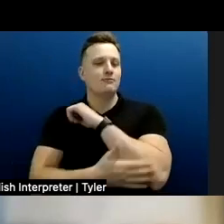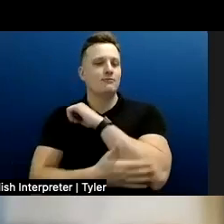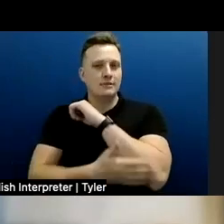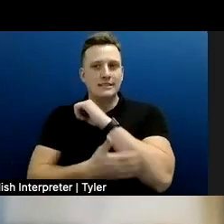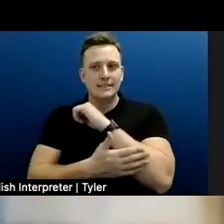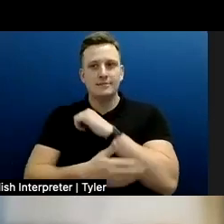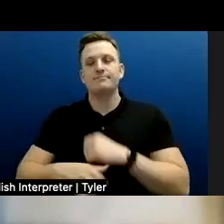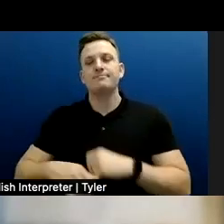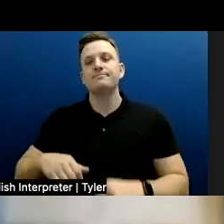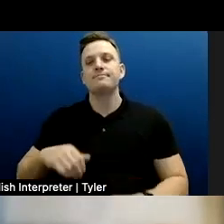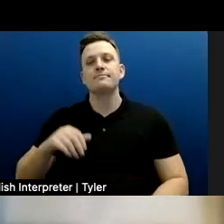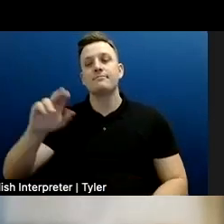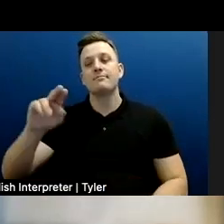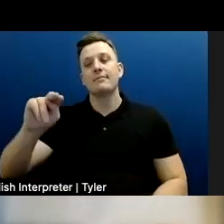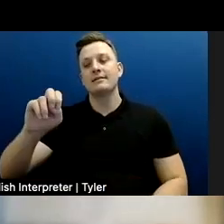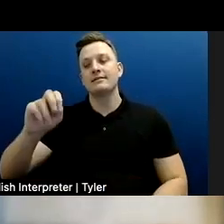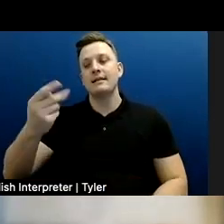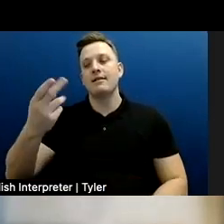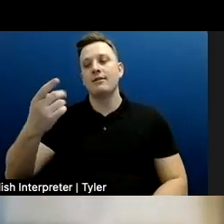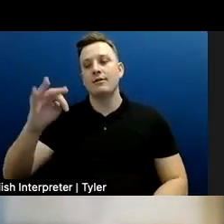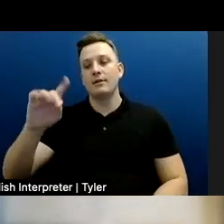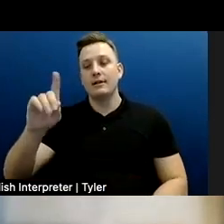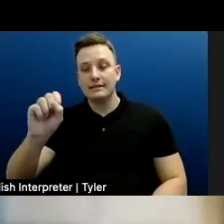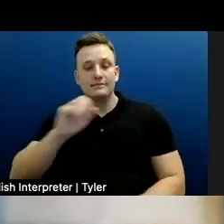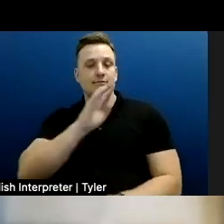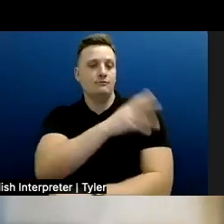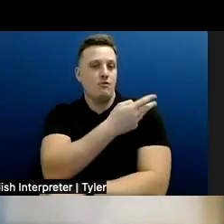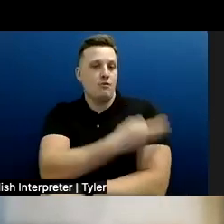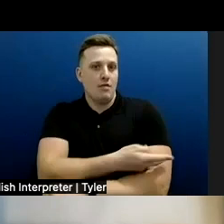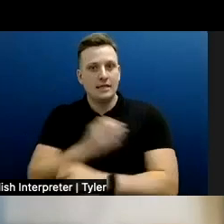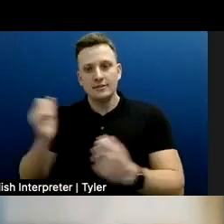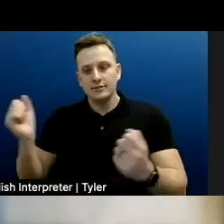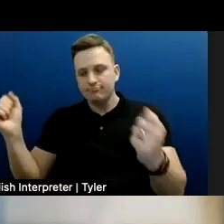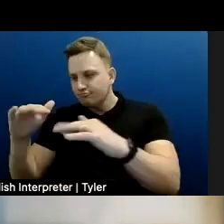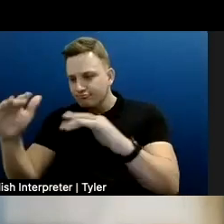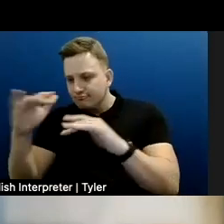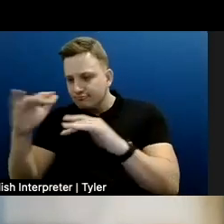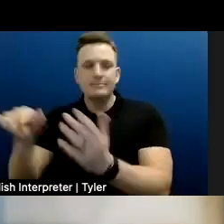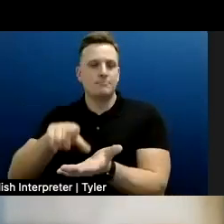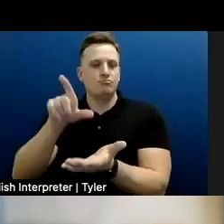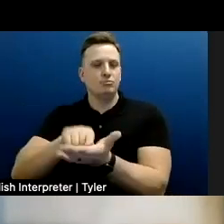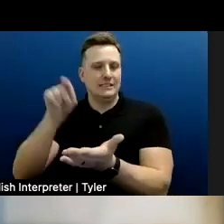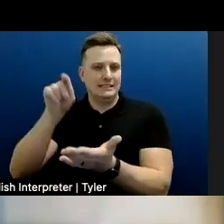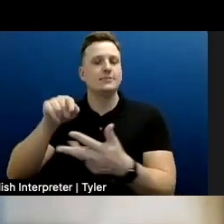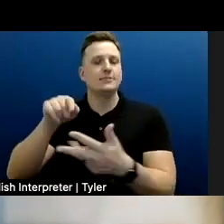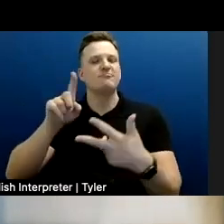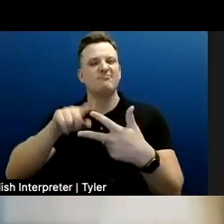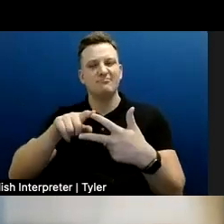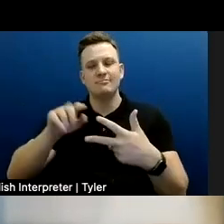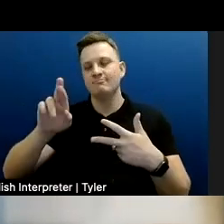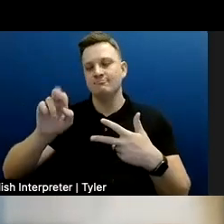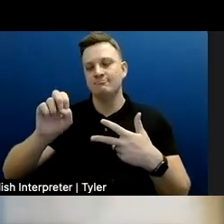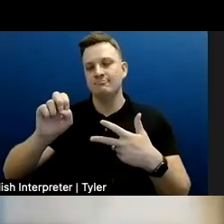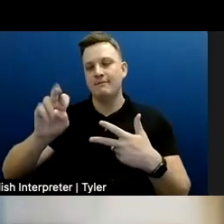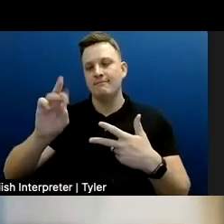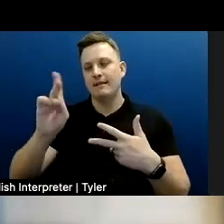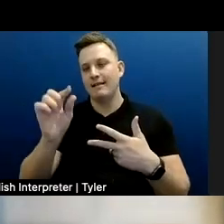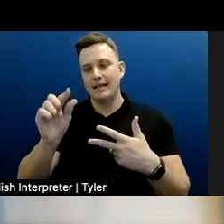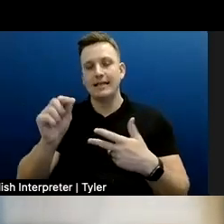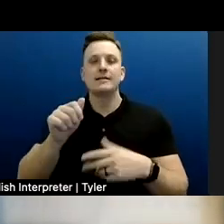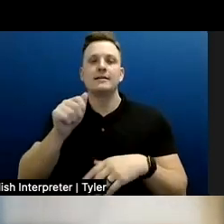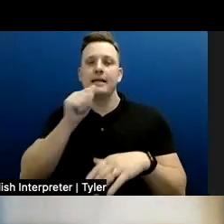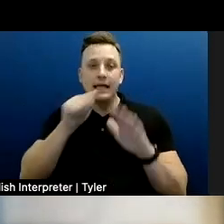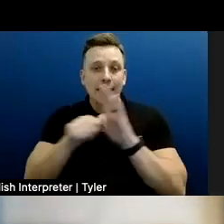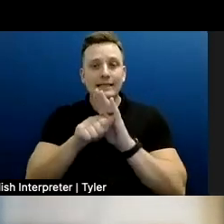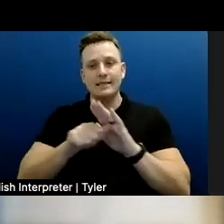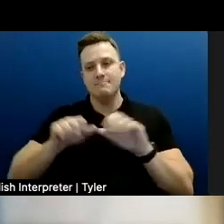the Netherlands, and colleagues from Scotland. And this publication is called Revealing Hidden